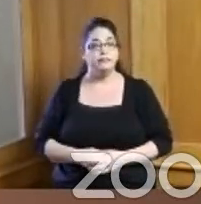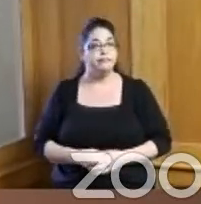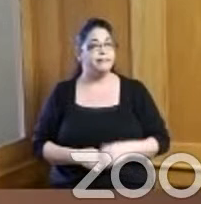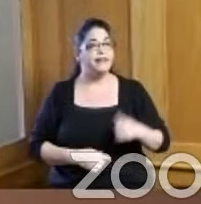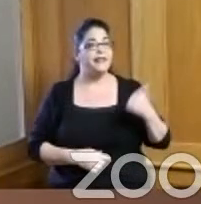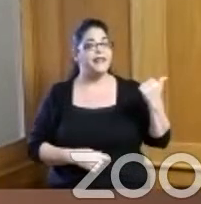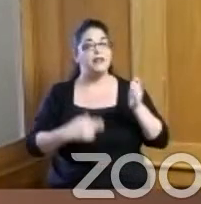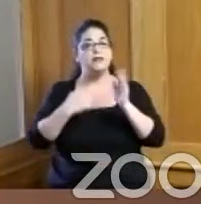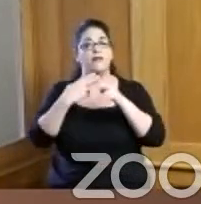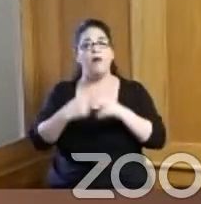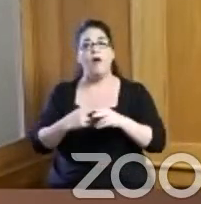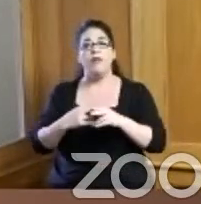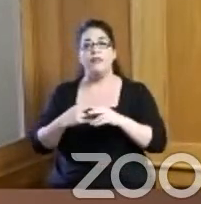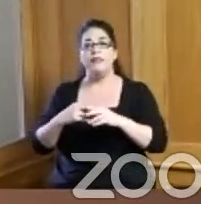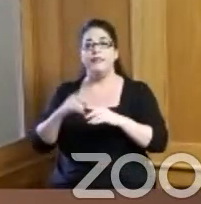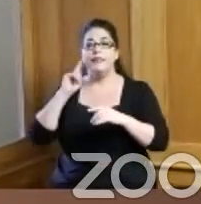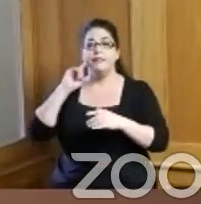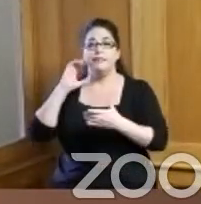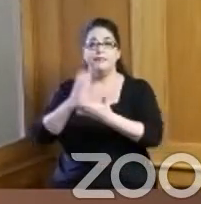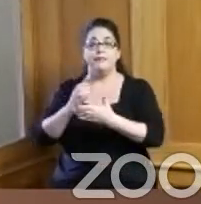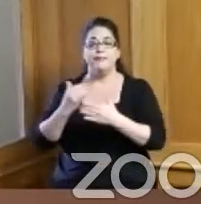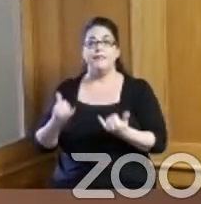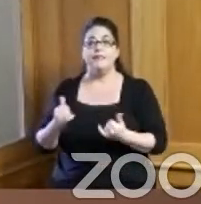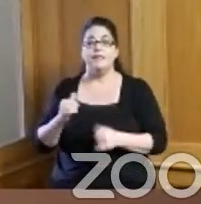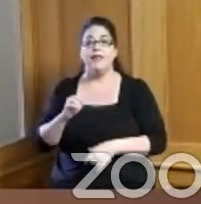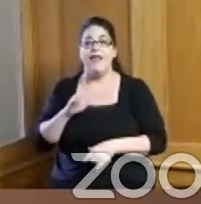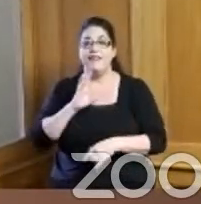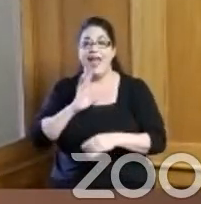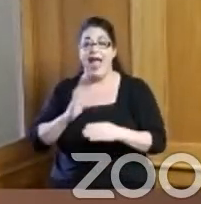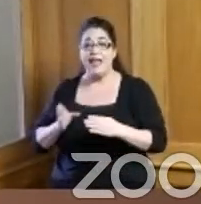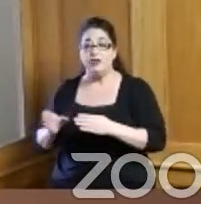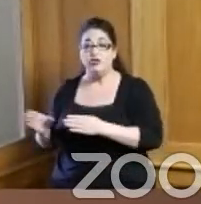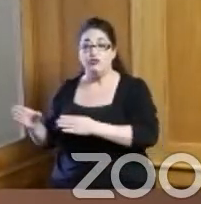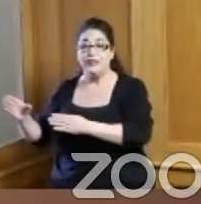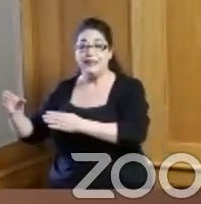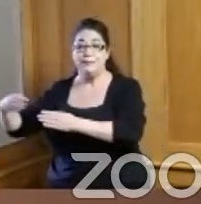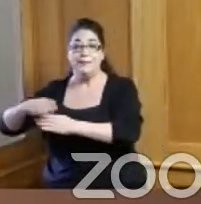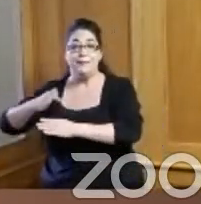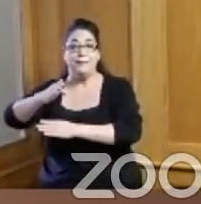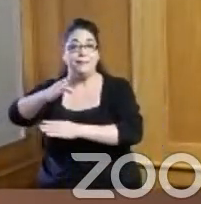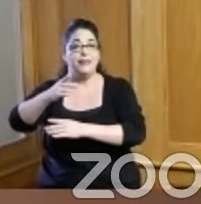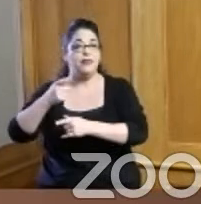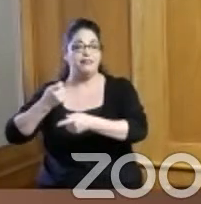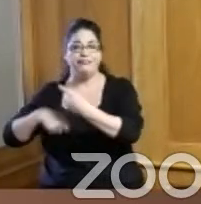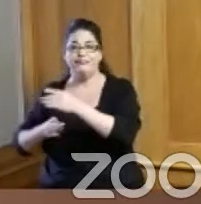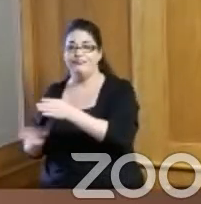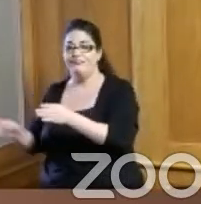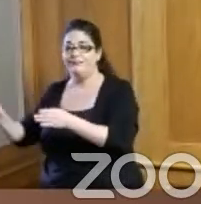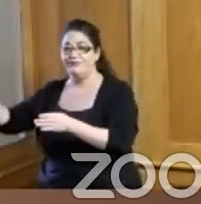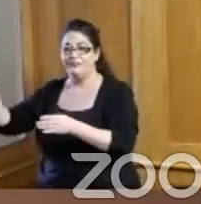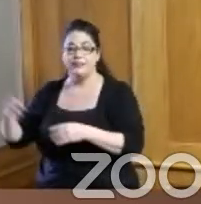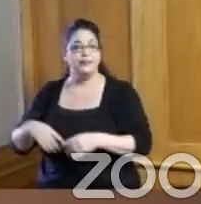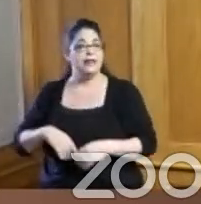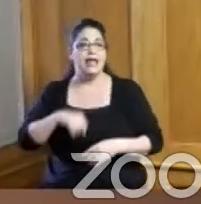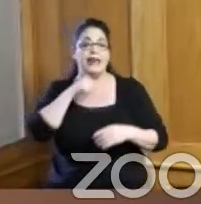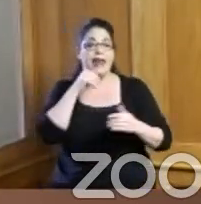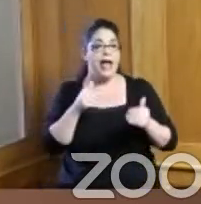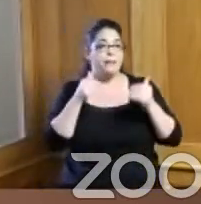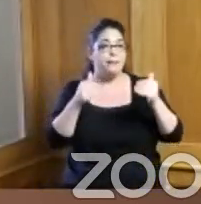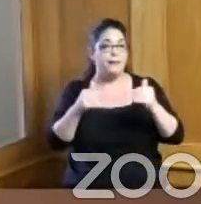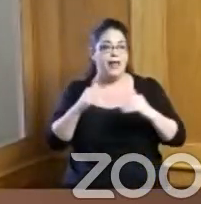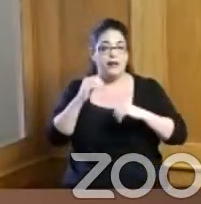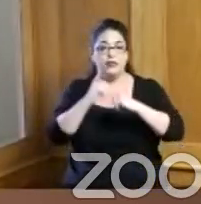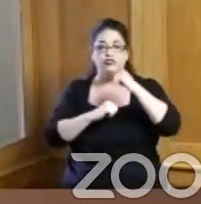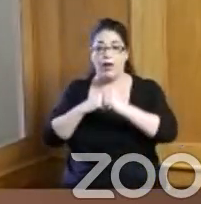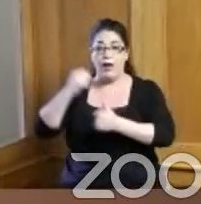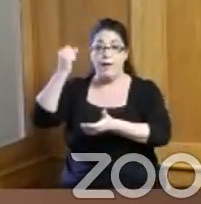the kind of channelization and rerouting of the entire stream as it crossed the property. It did not go forward and has not been constructed, but that